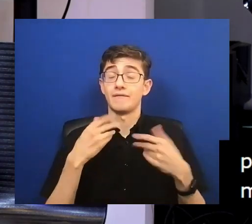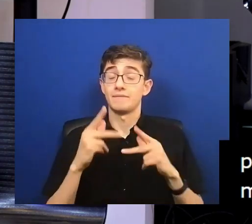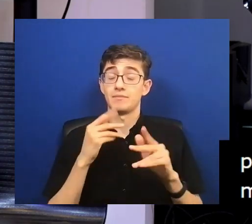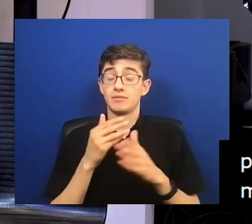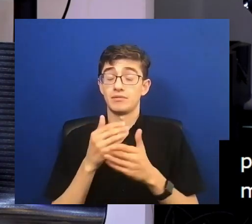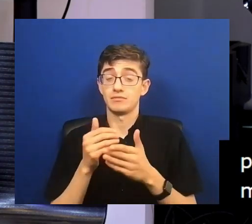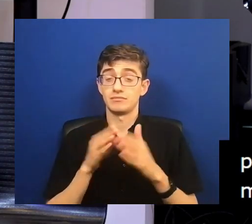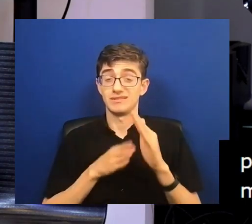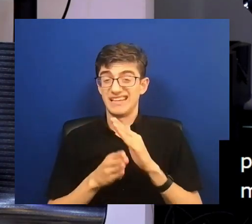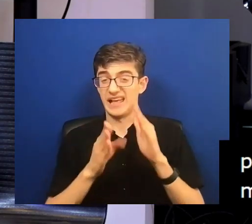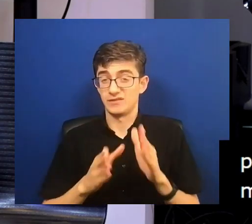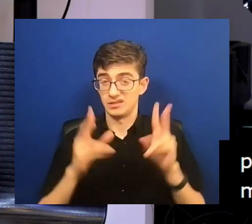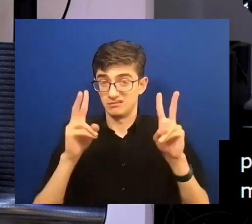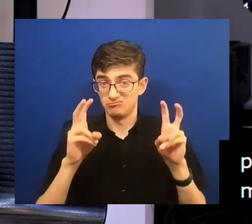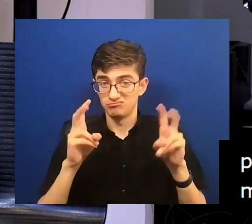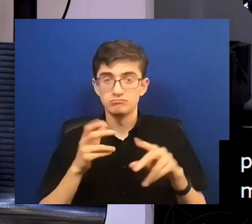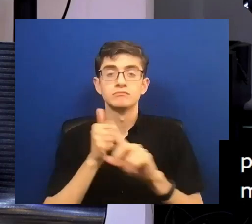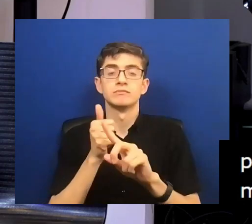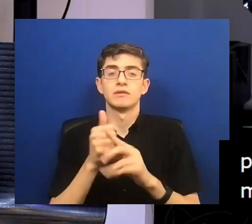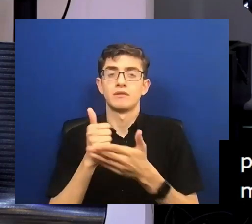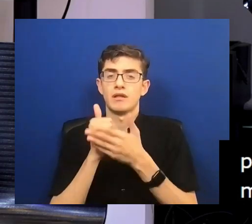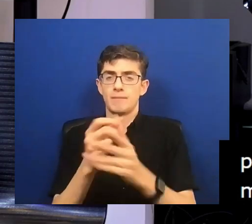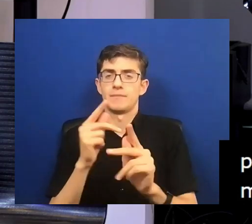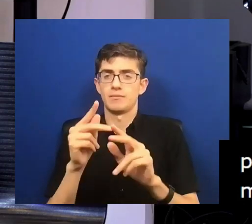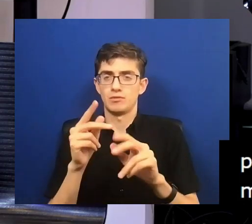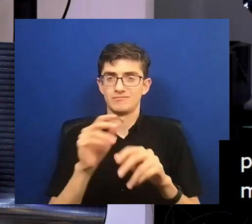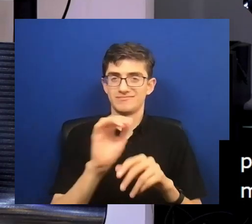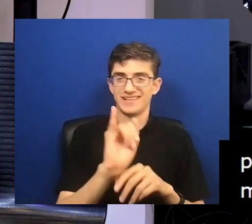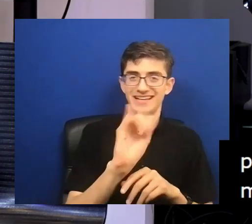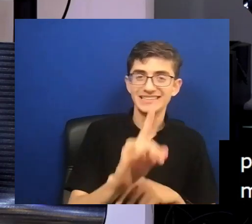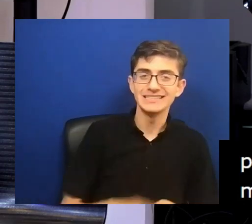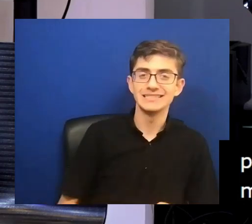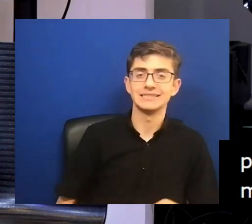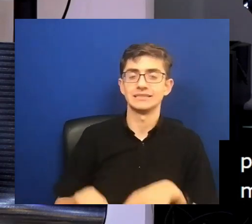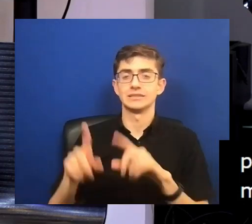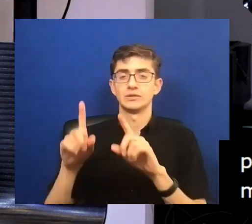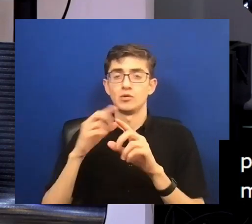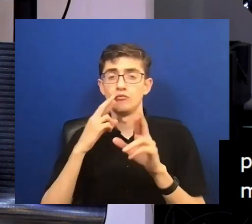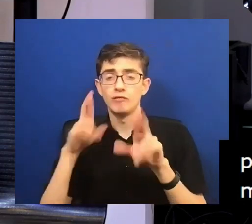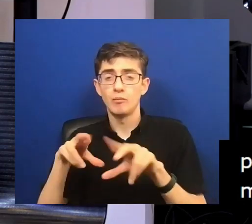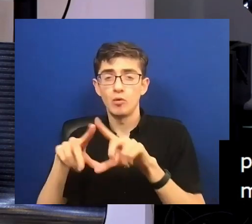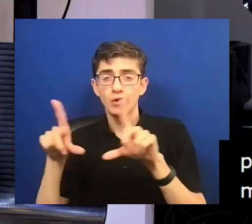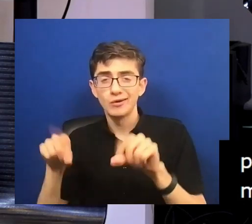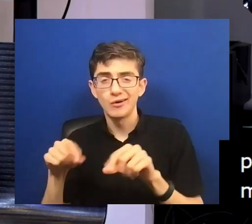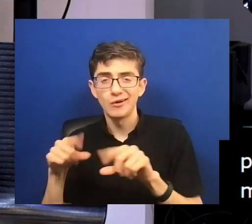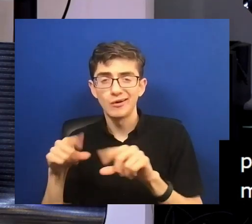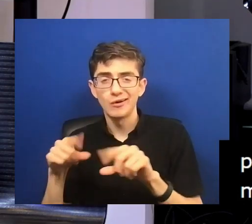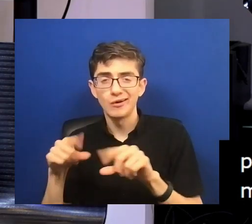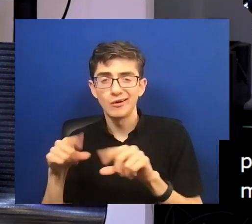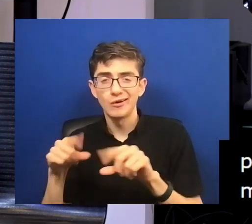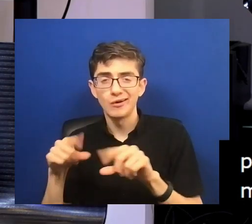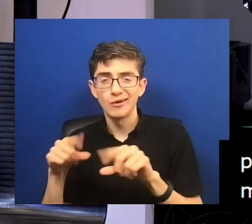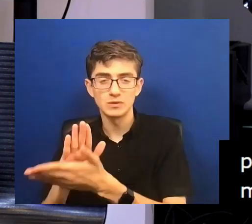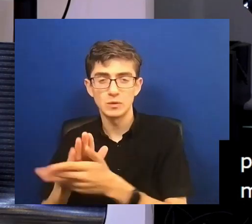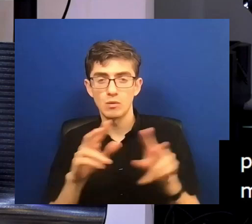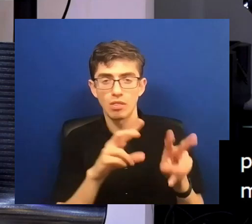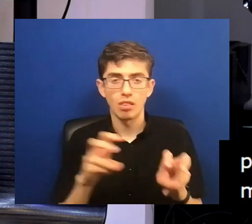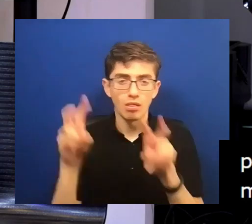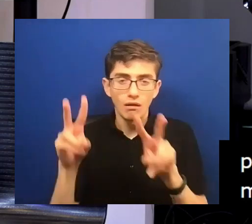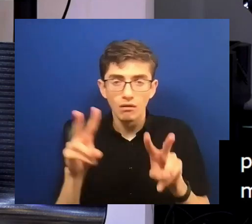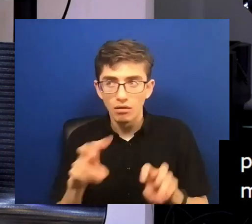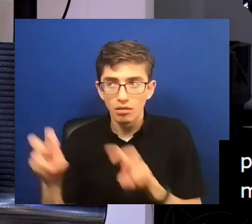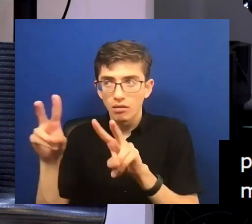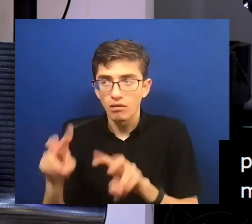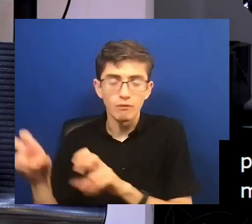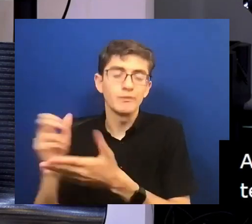system, upload their enrollment letters or report cards from their DOE school into the system. In